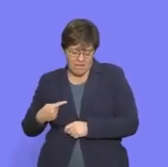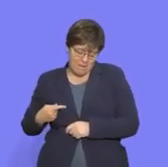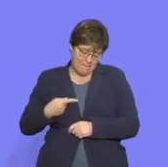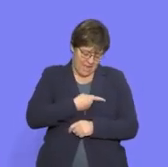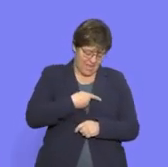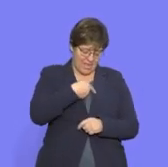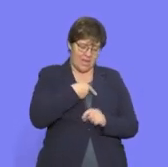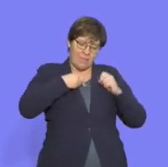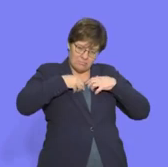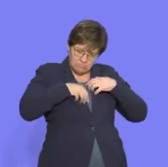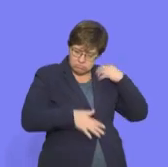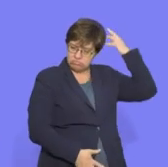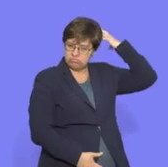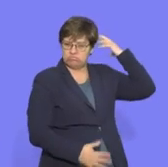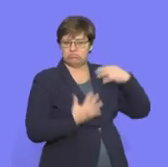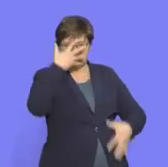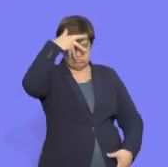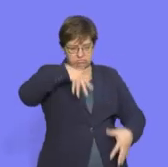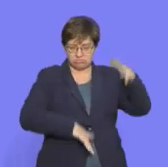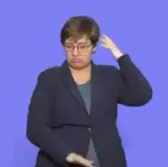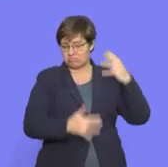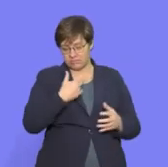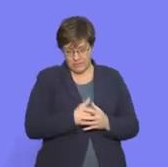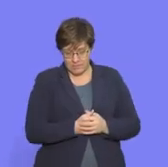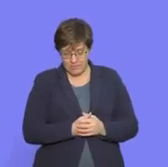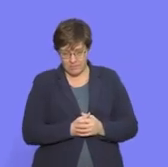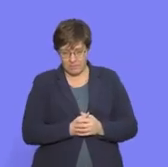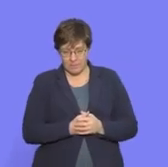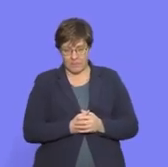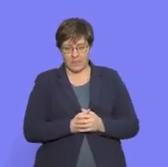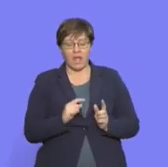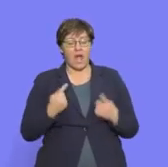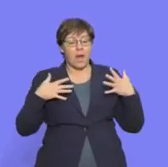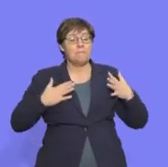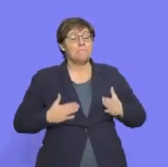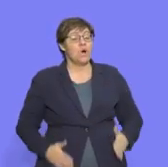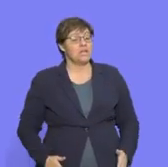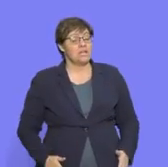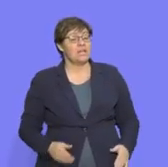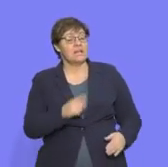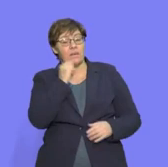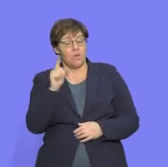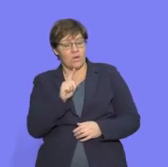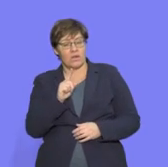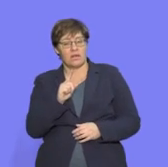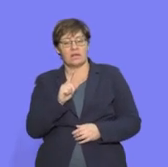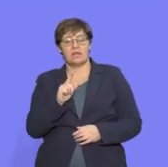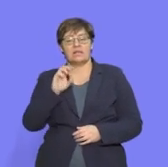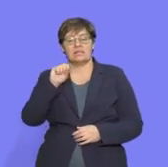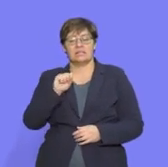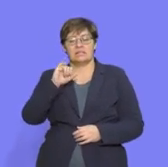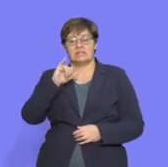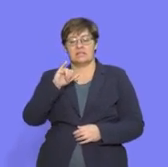heart pumps it, and it takes it to the rest of the body. The rest of the body is called the